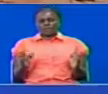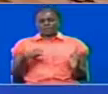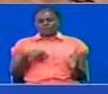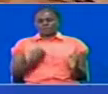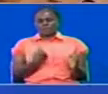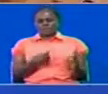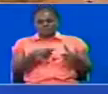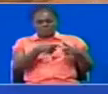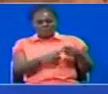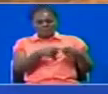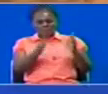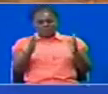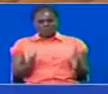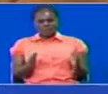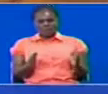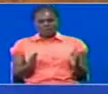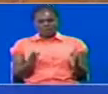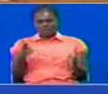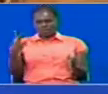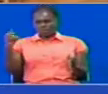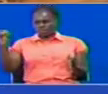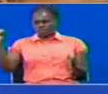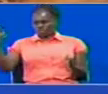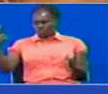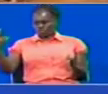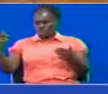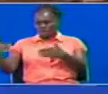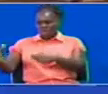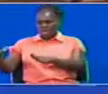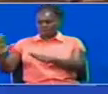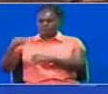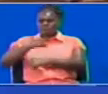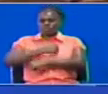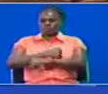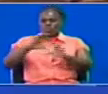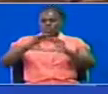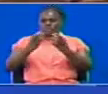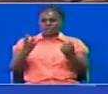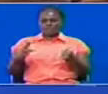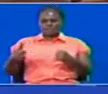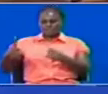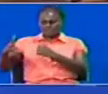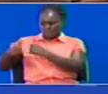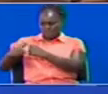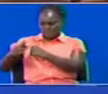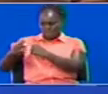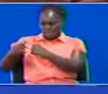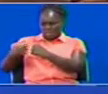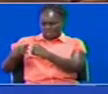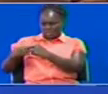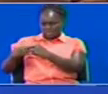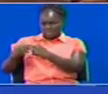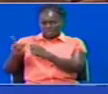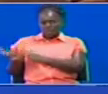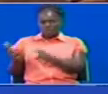Mimi fundi 2002 hivi ndio niliachia shule class 8. And so nime grow to come say wa